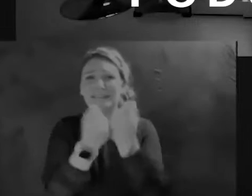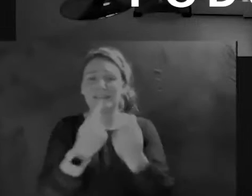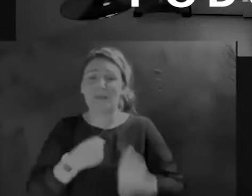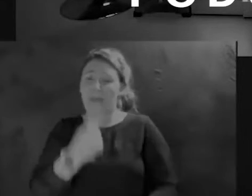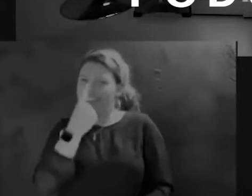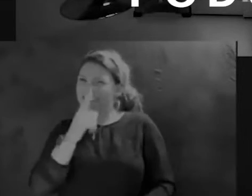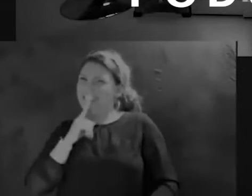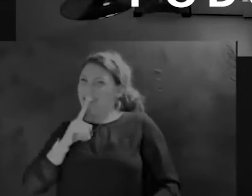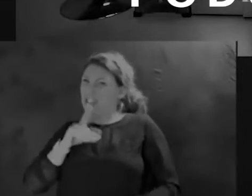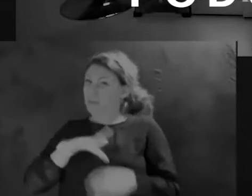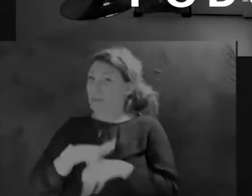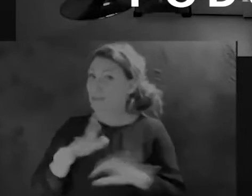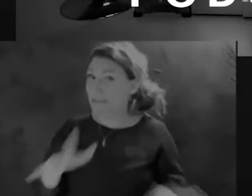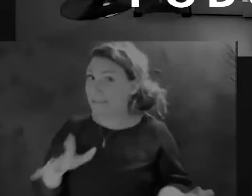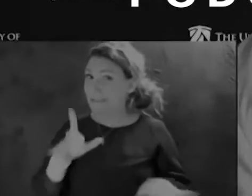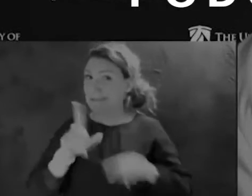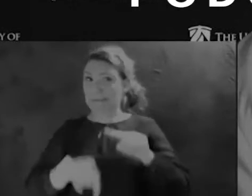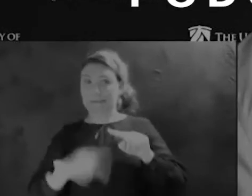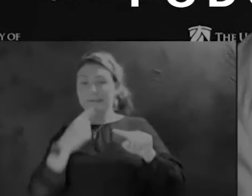available.